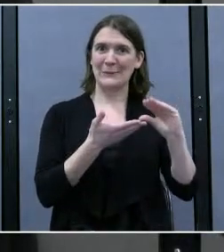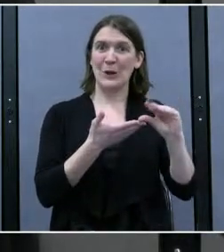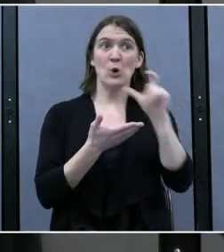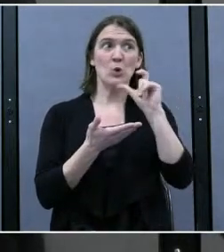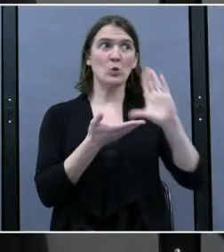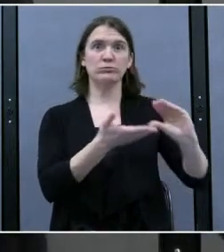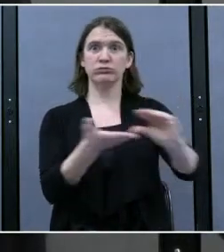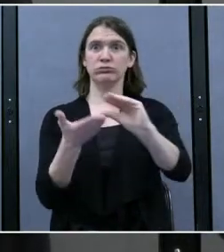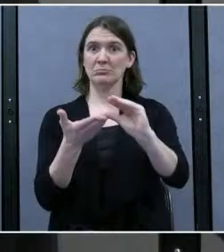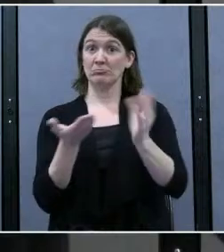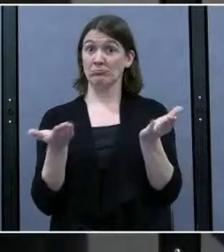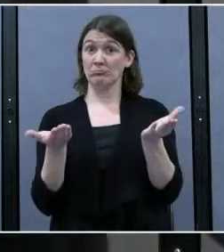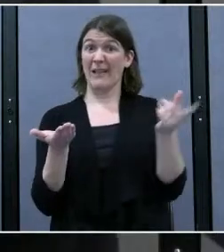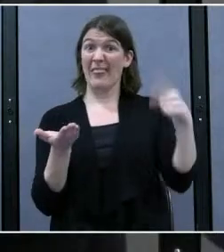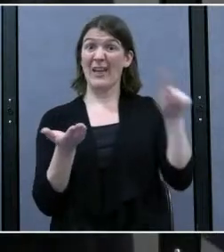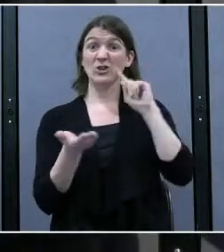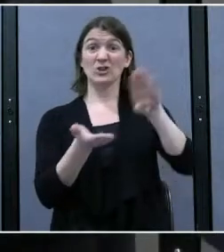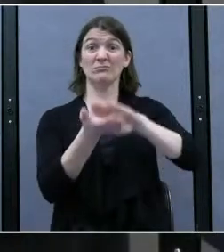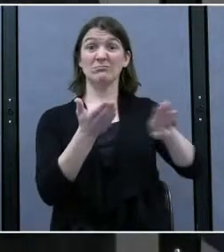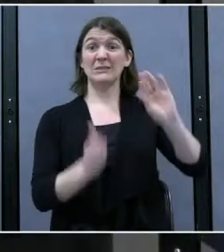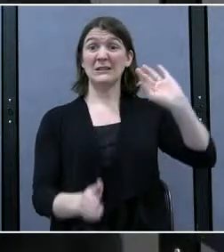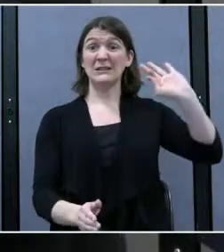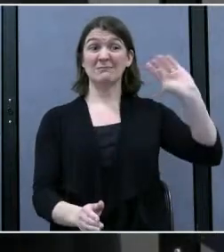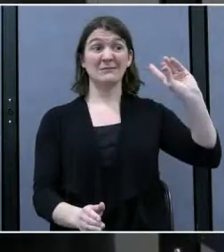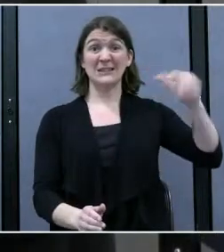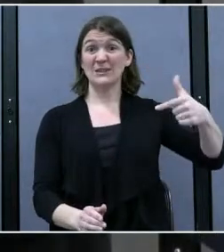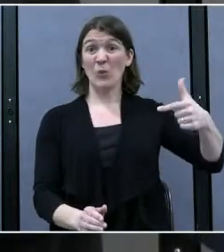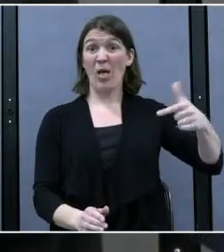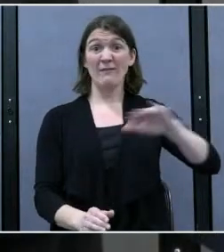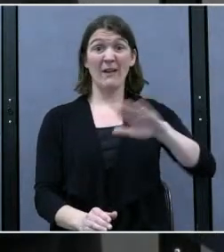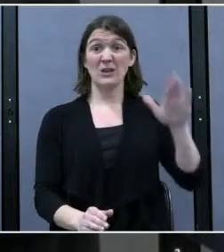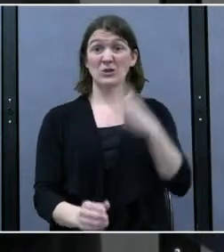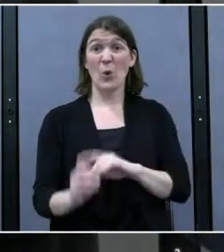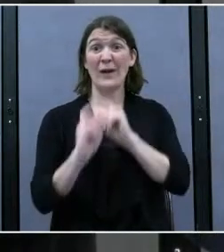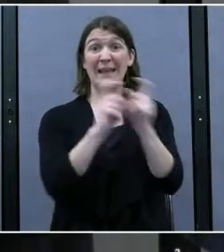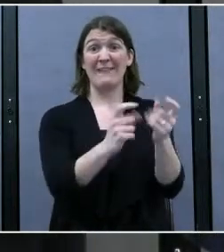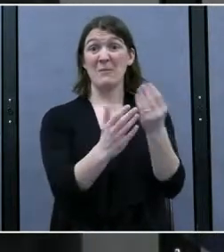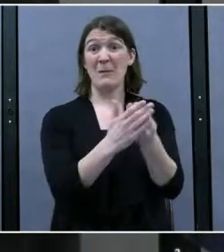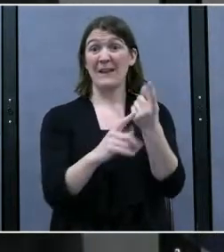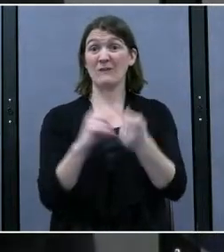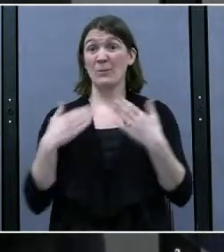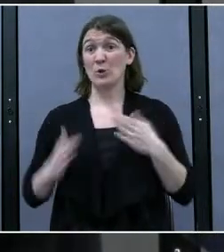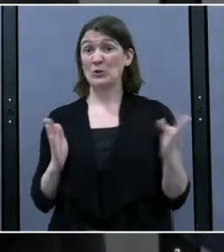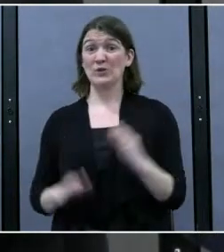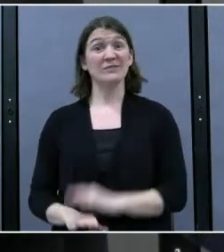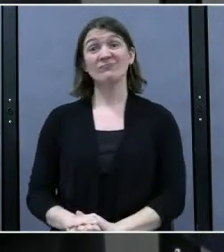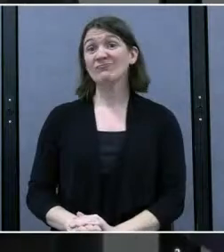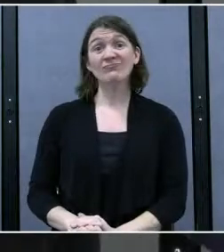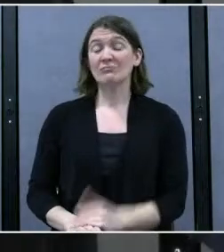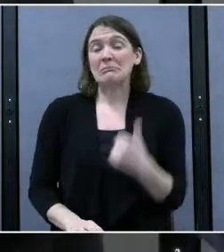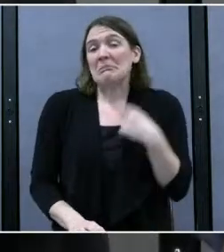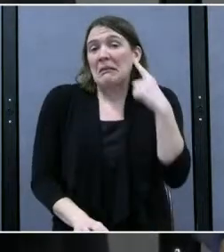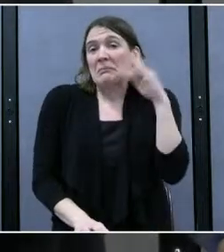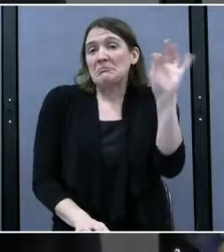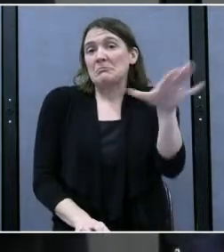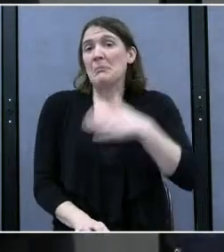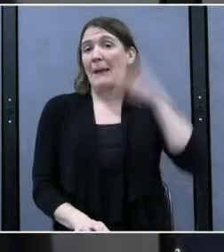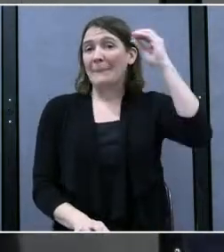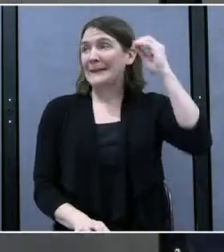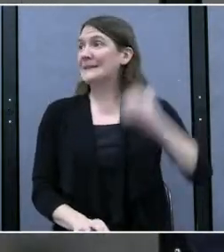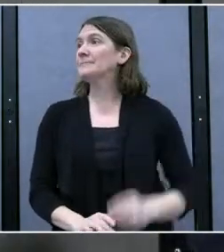property taxes, and I think they should be disqualified from getting more from the human service